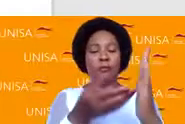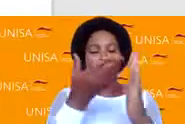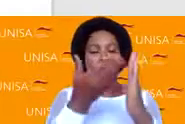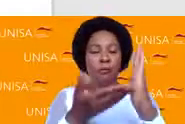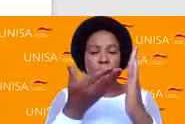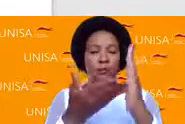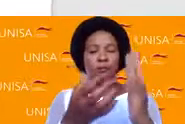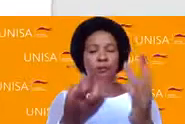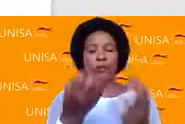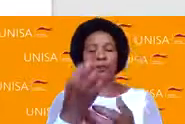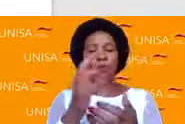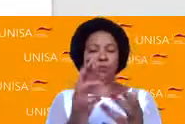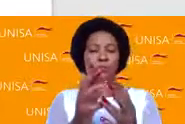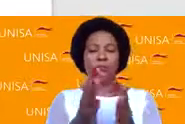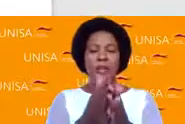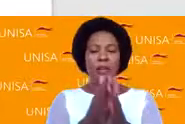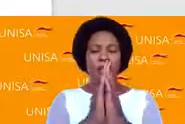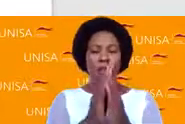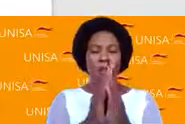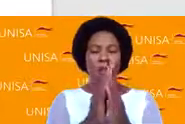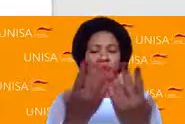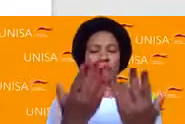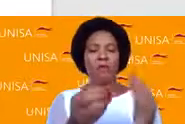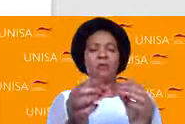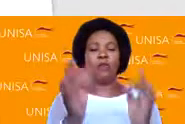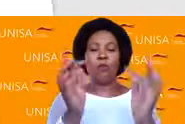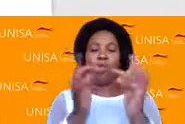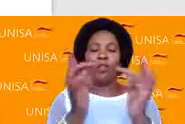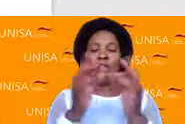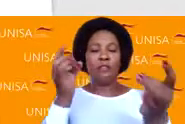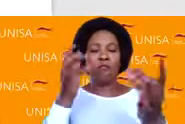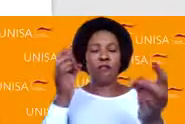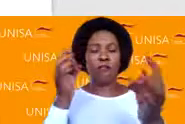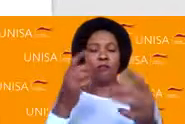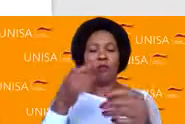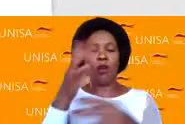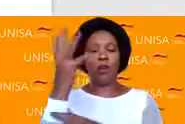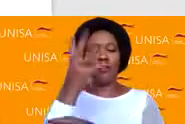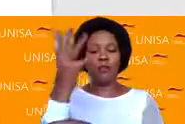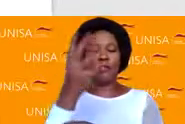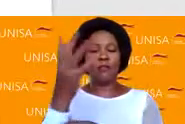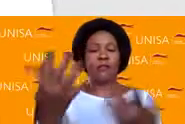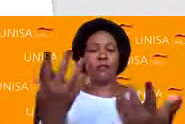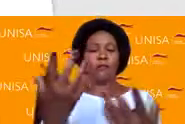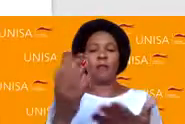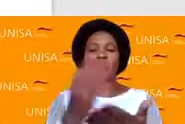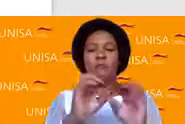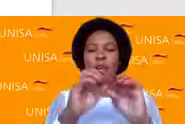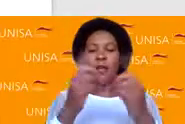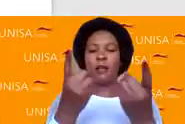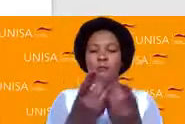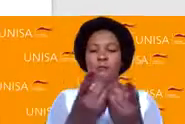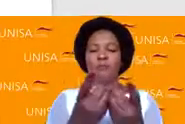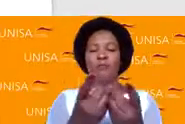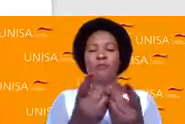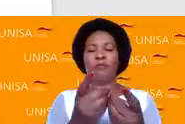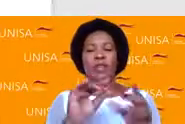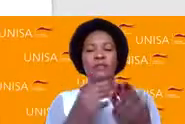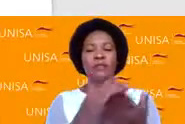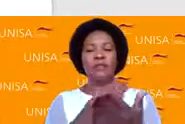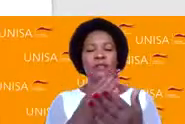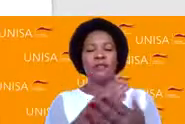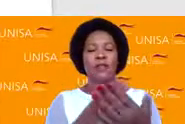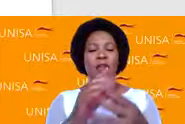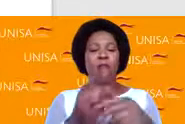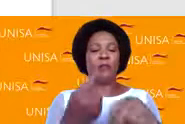required. It gives you the contact information for your lecturer, the department. And even sometimes give you a breakdown how